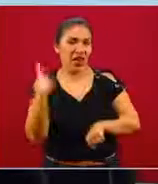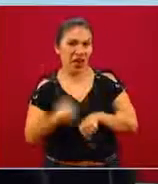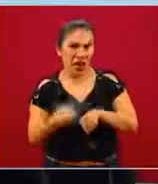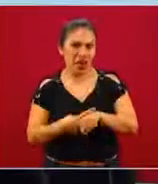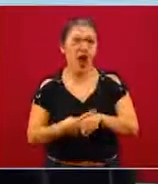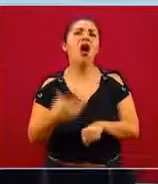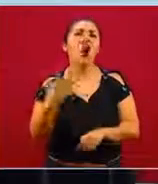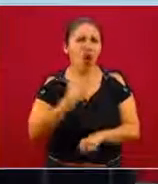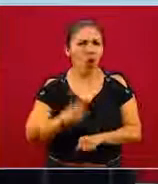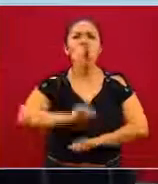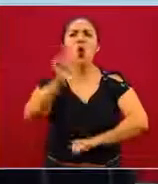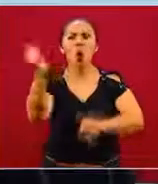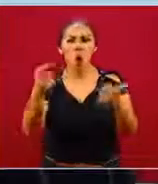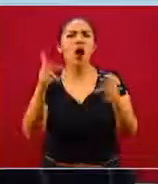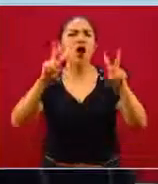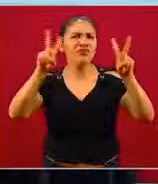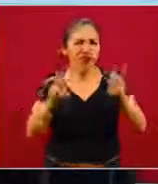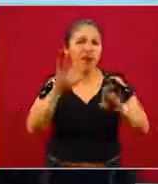pandemic.